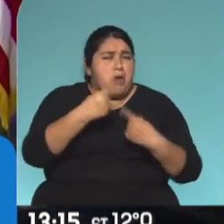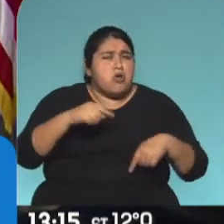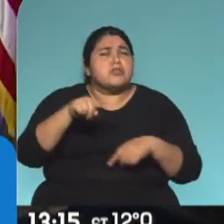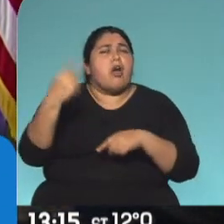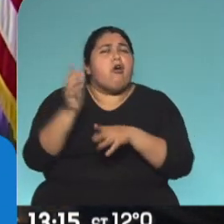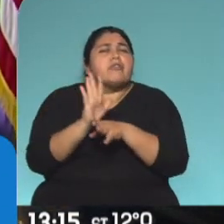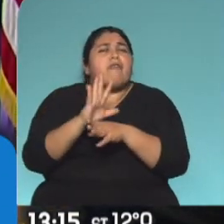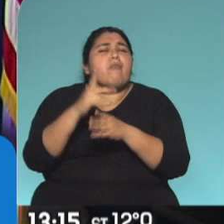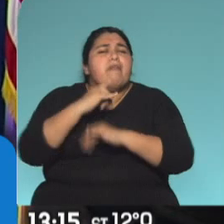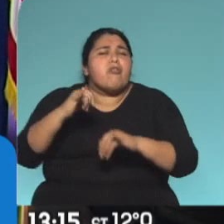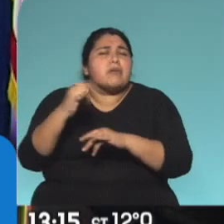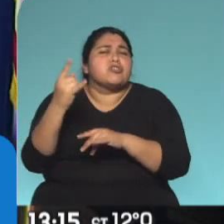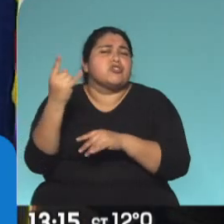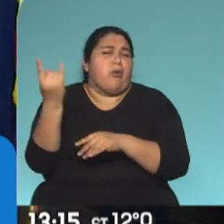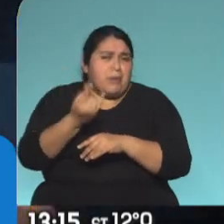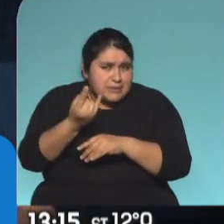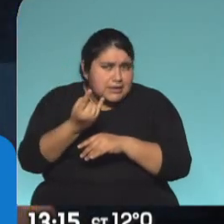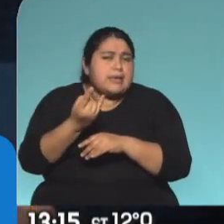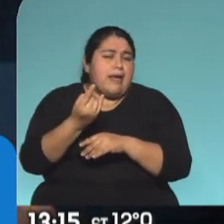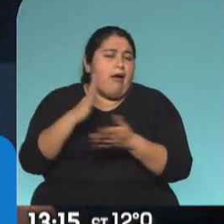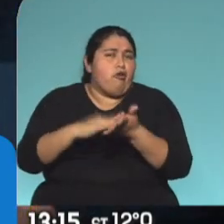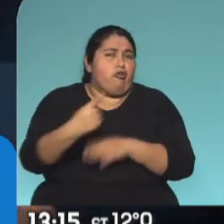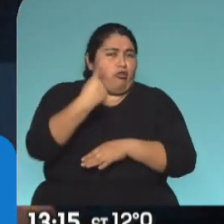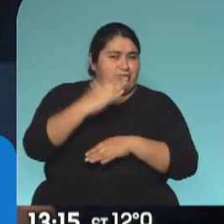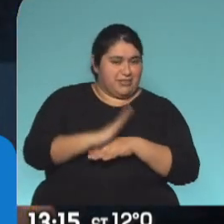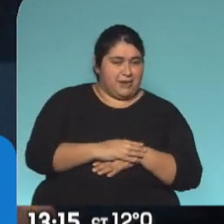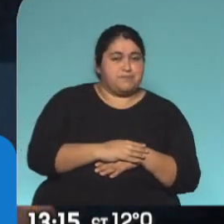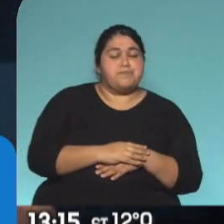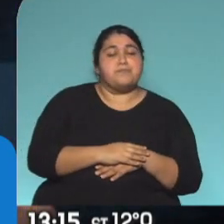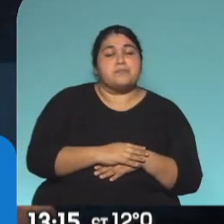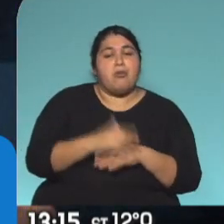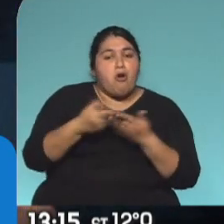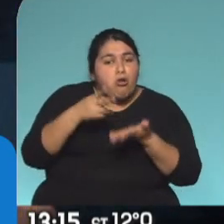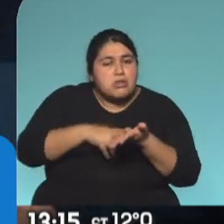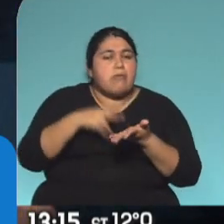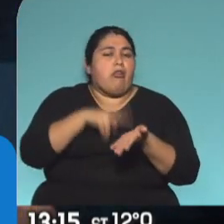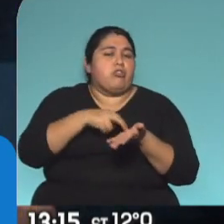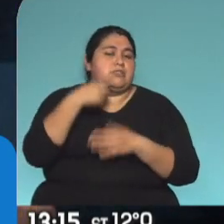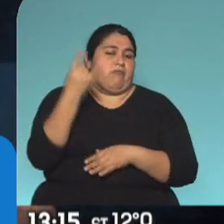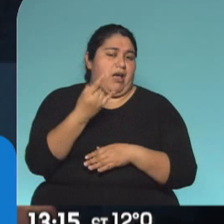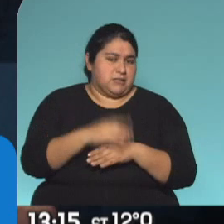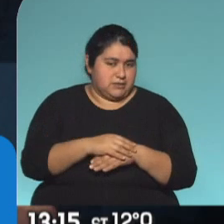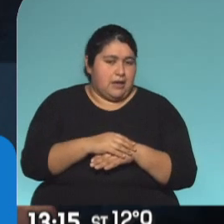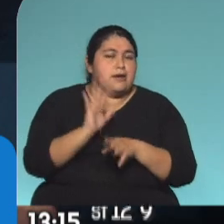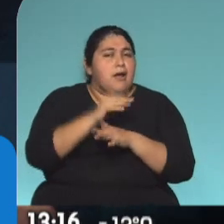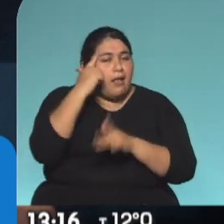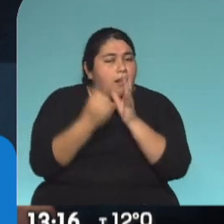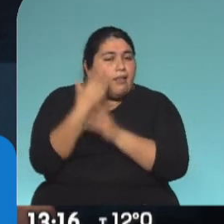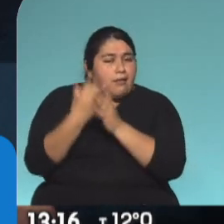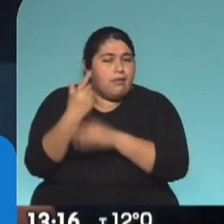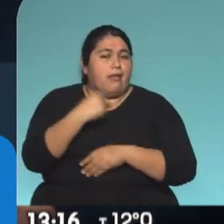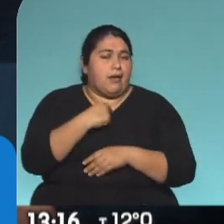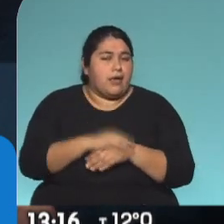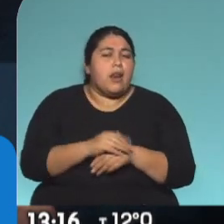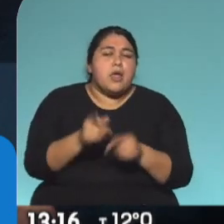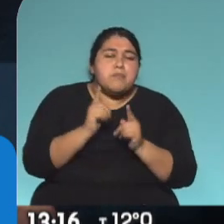fake news, noticias falsas. It's fake news. It's totally fake news. Made up, fake. We went through the